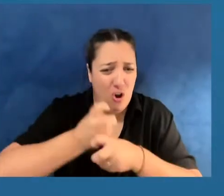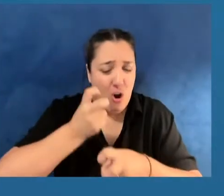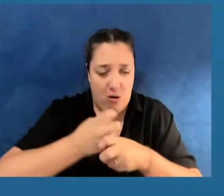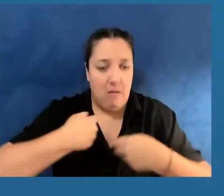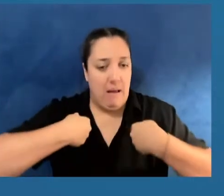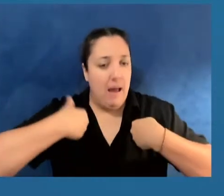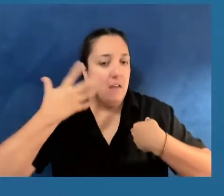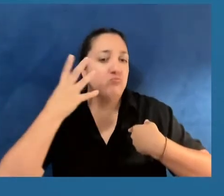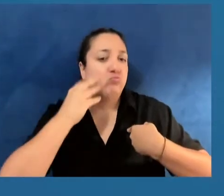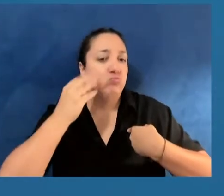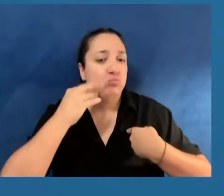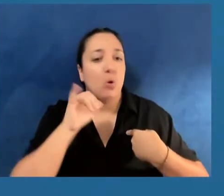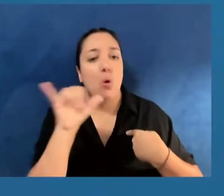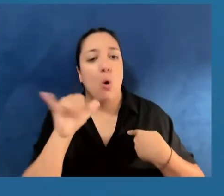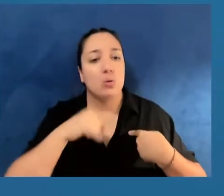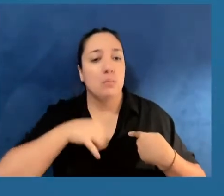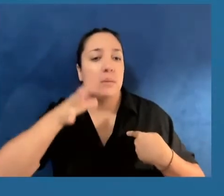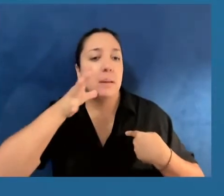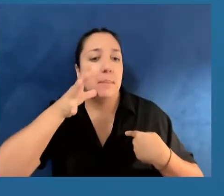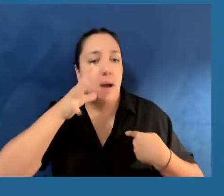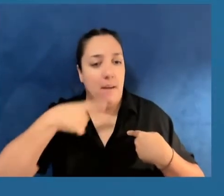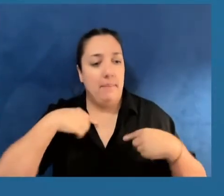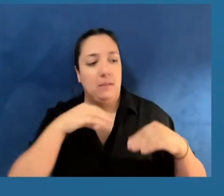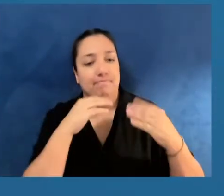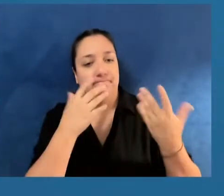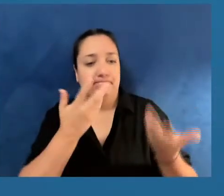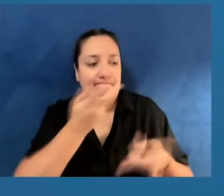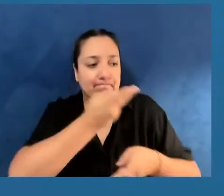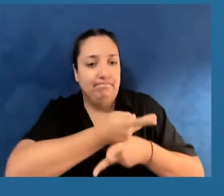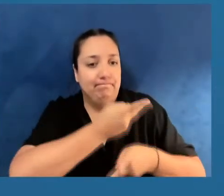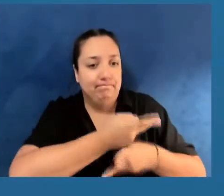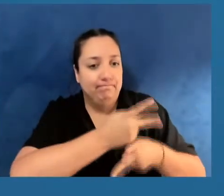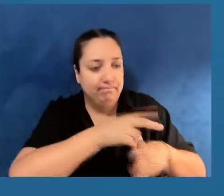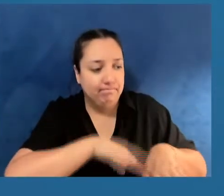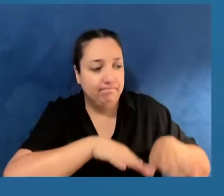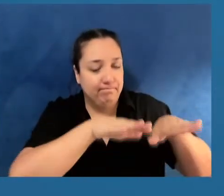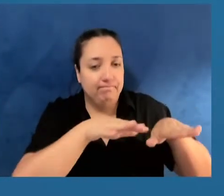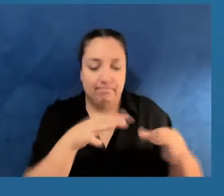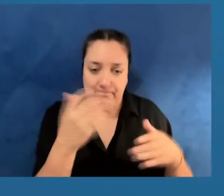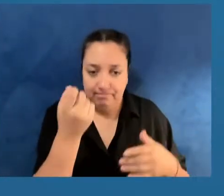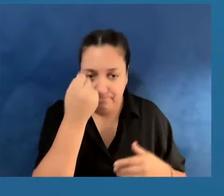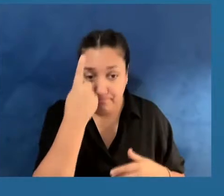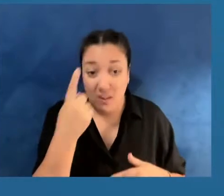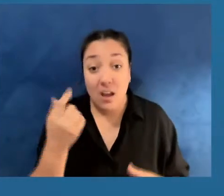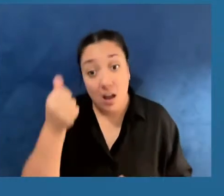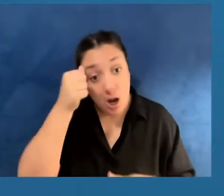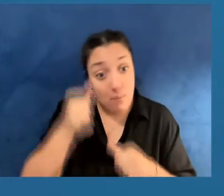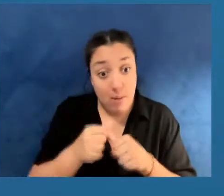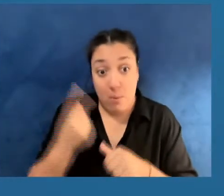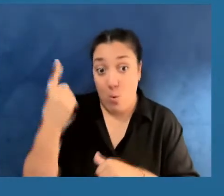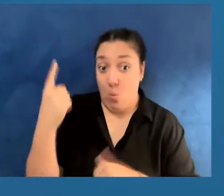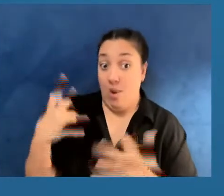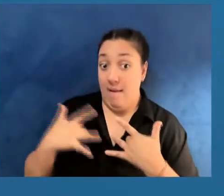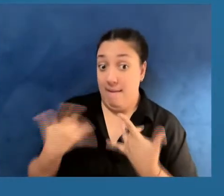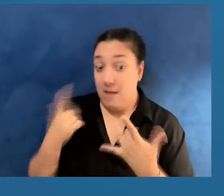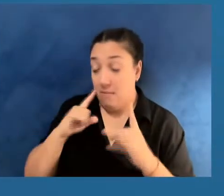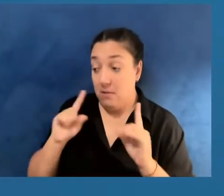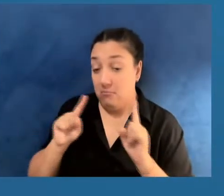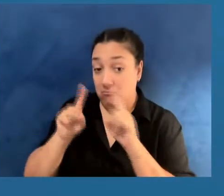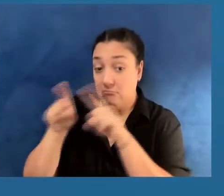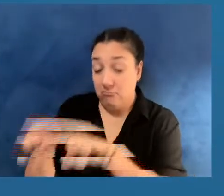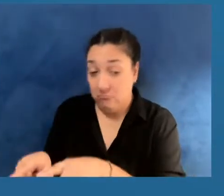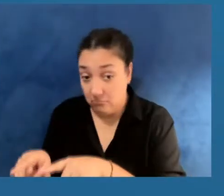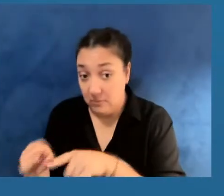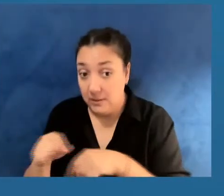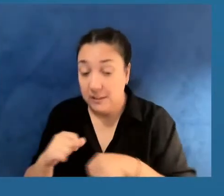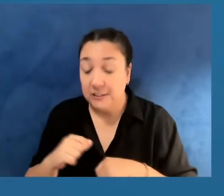extra stress of, as the girls I was talking to at one event told me, we're sitting here and someone's texting that they hate